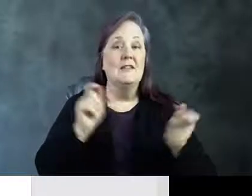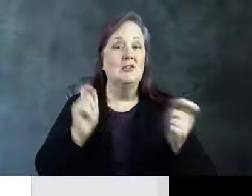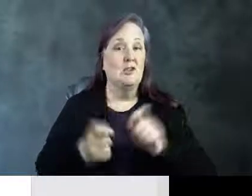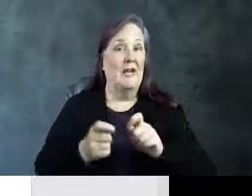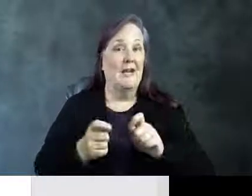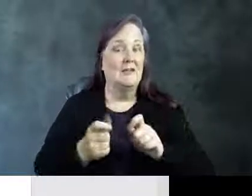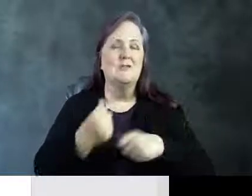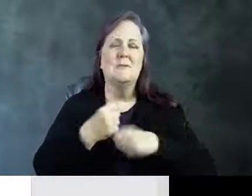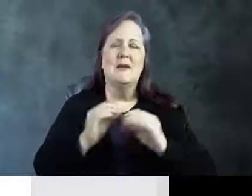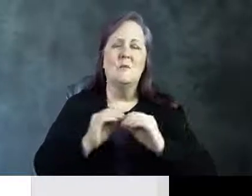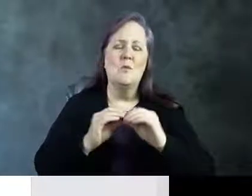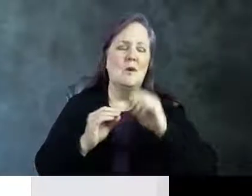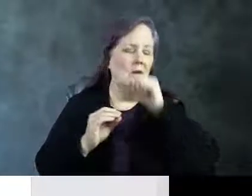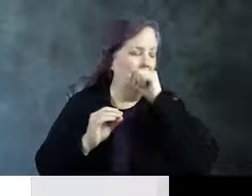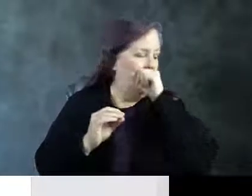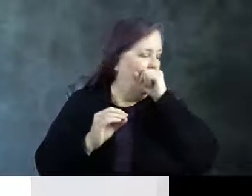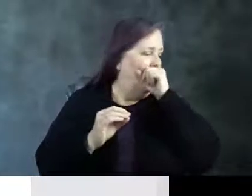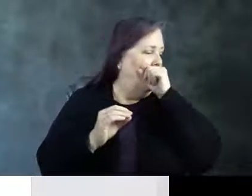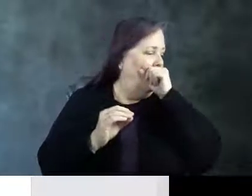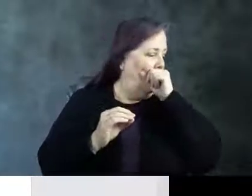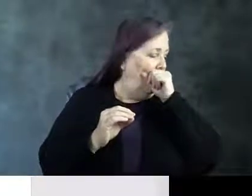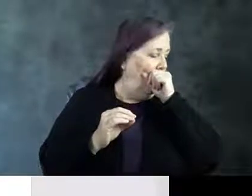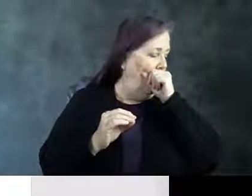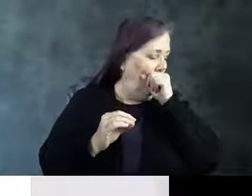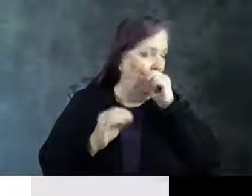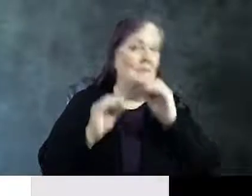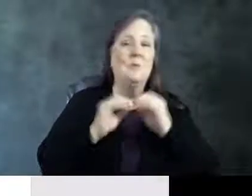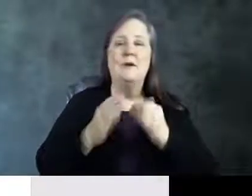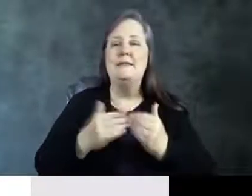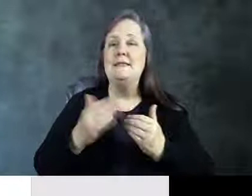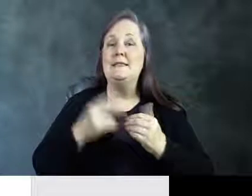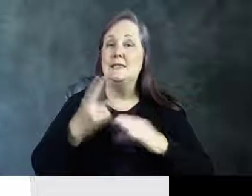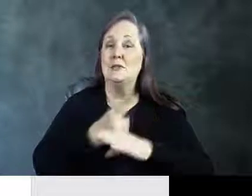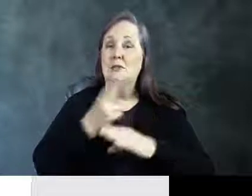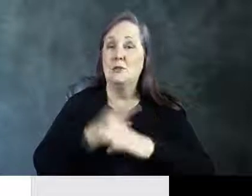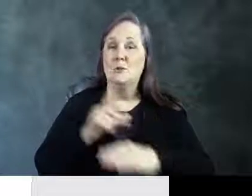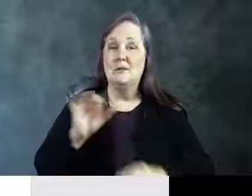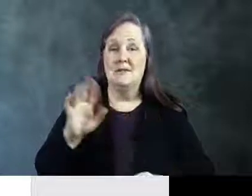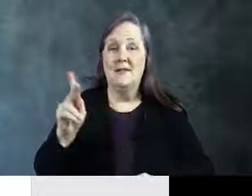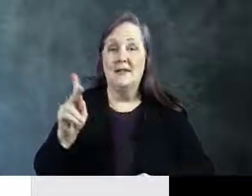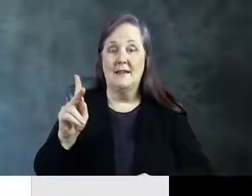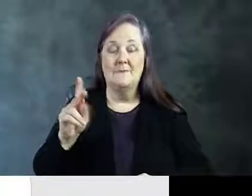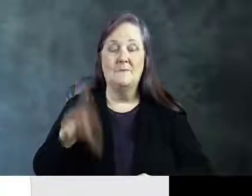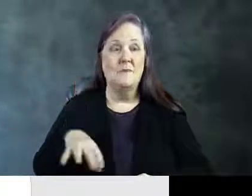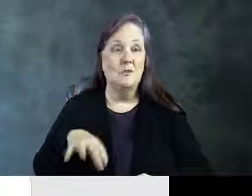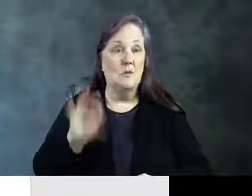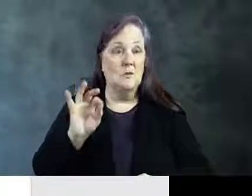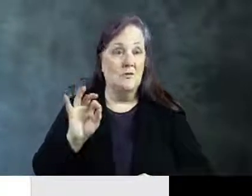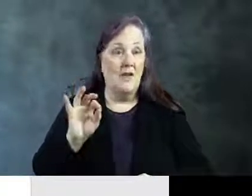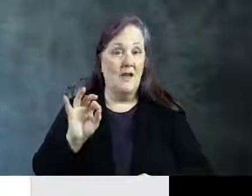a more useful link. So to find your local